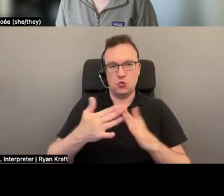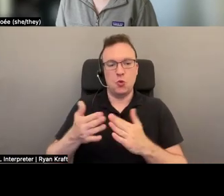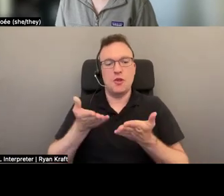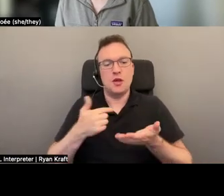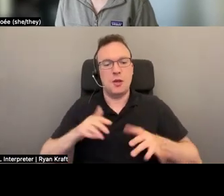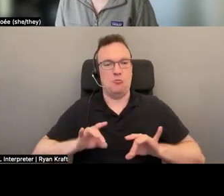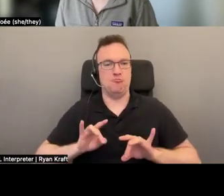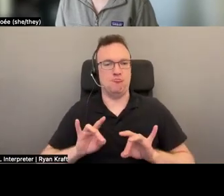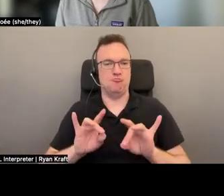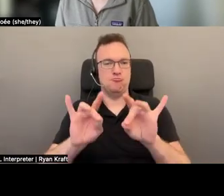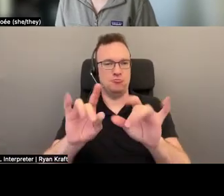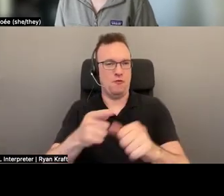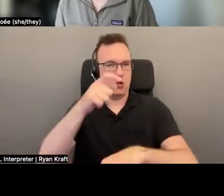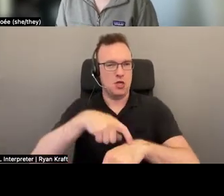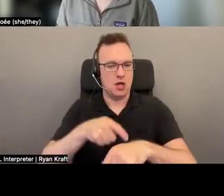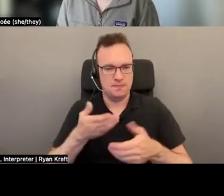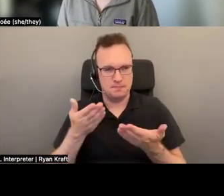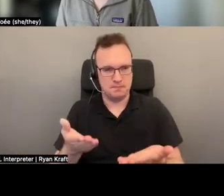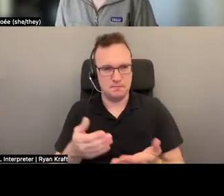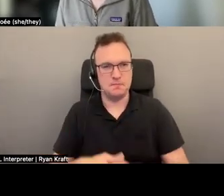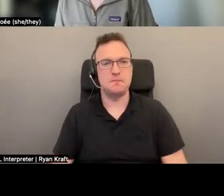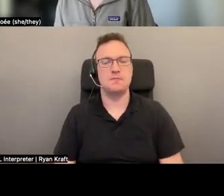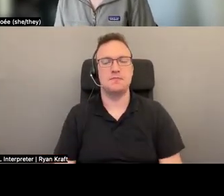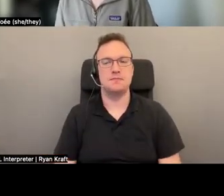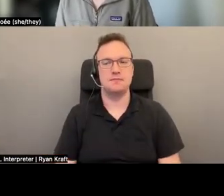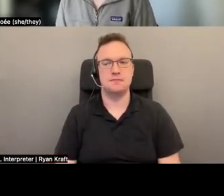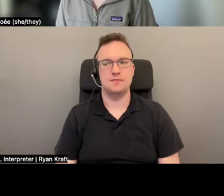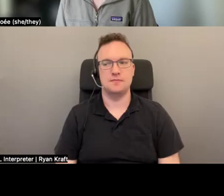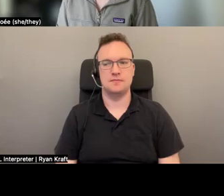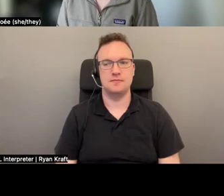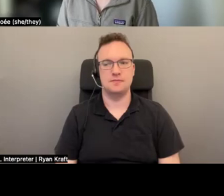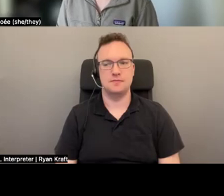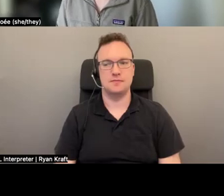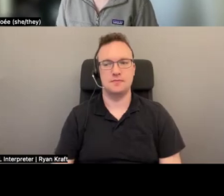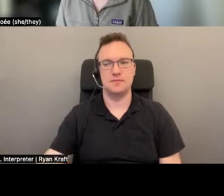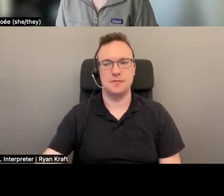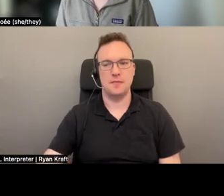I first learned from indigenous